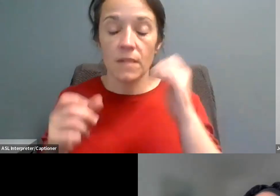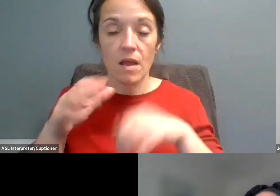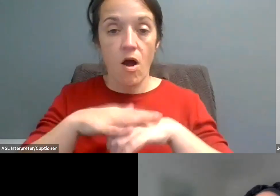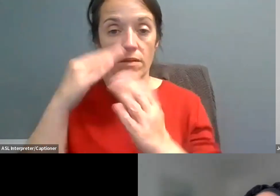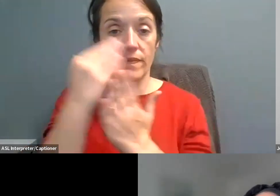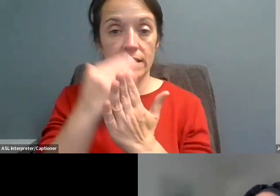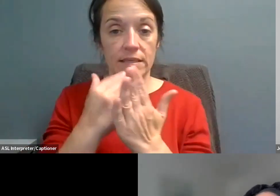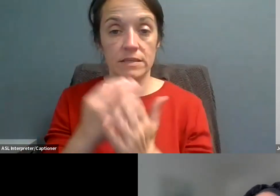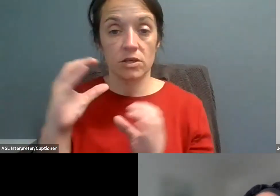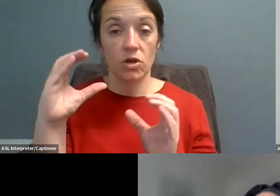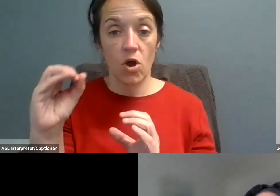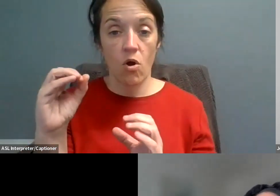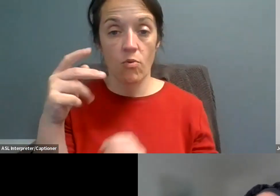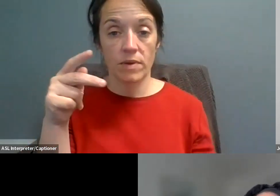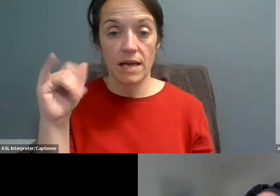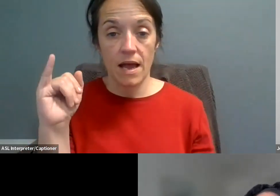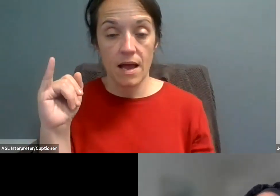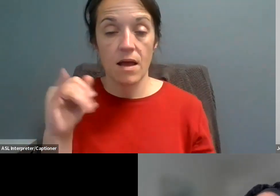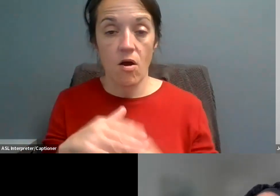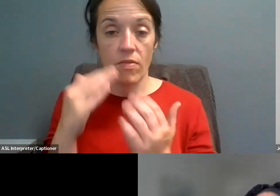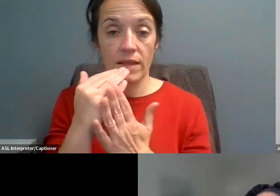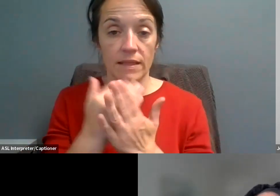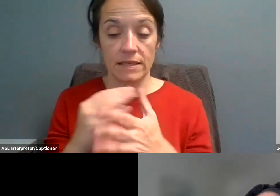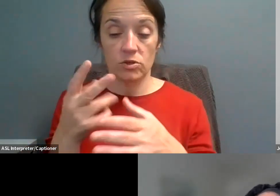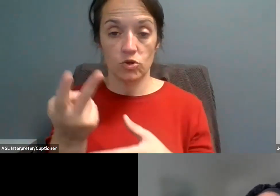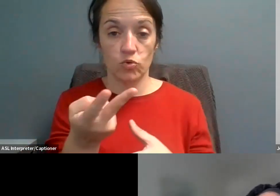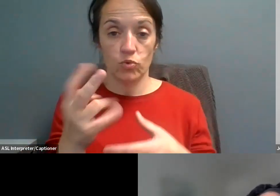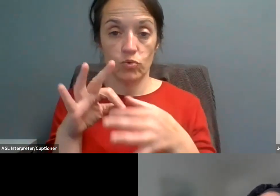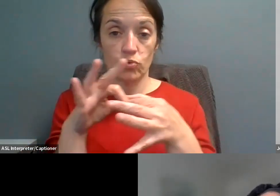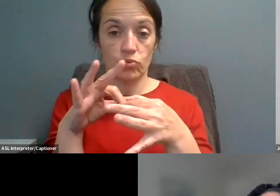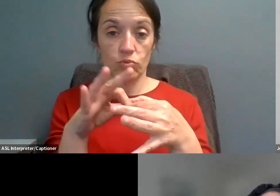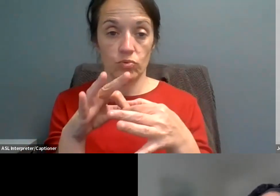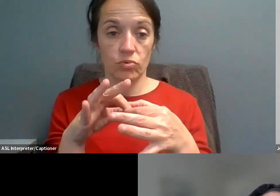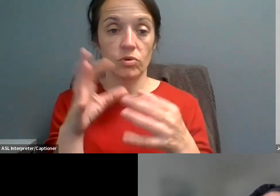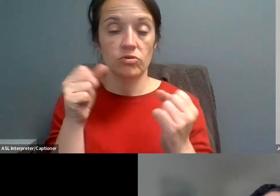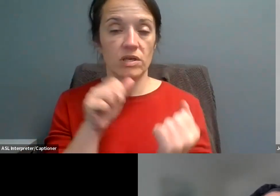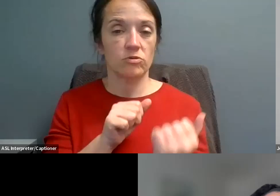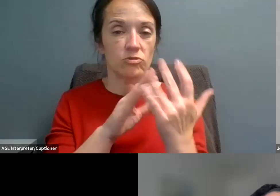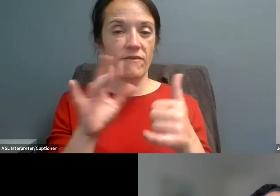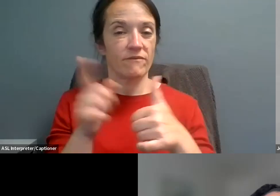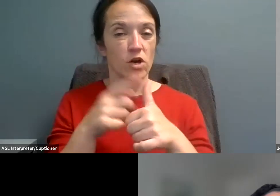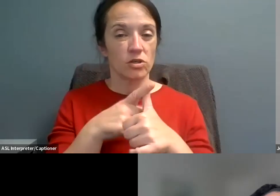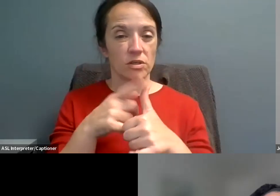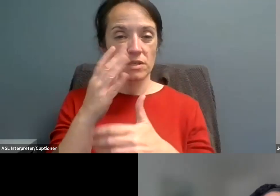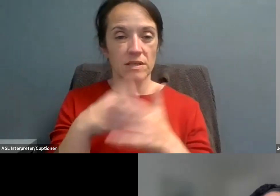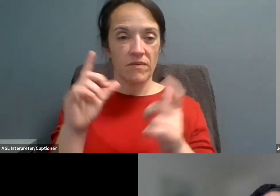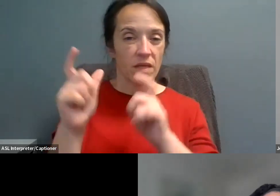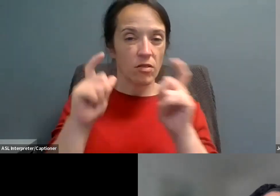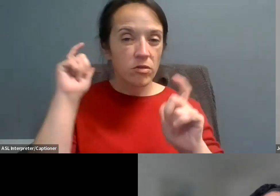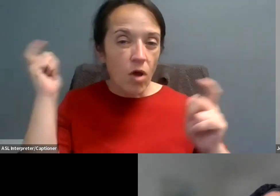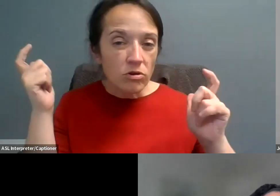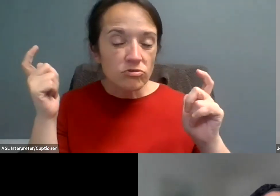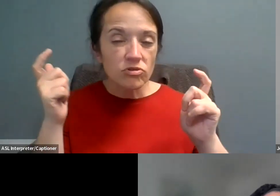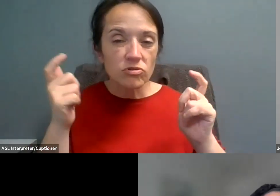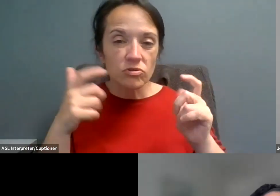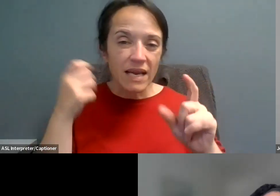The COPI is on the list, but we're just trying to address some of the larger that's what it was. Things that impact, the reporting